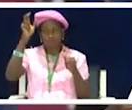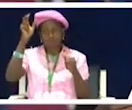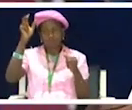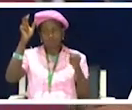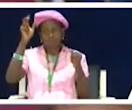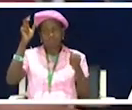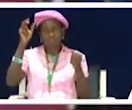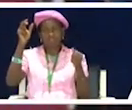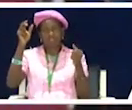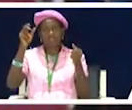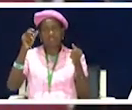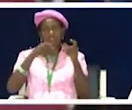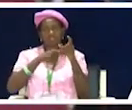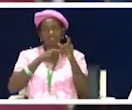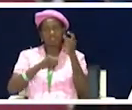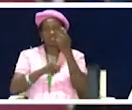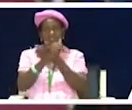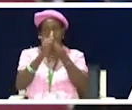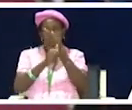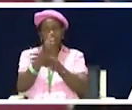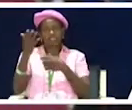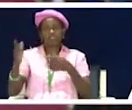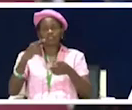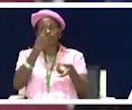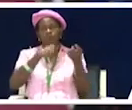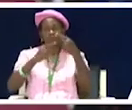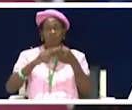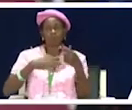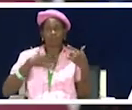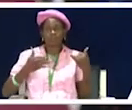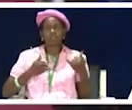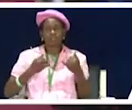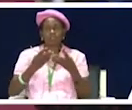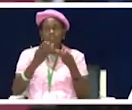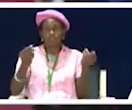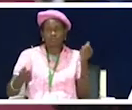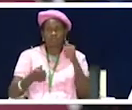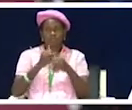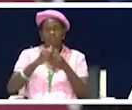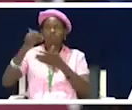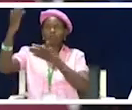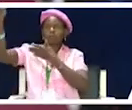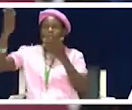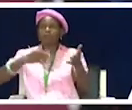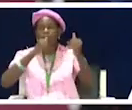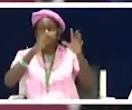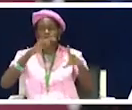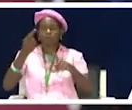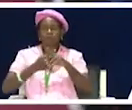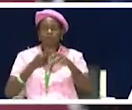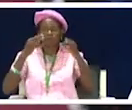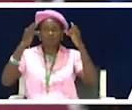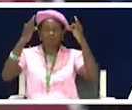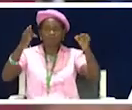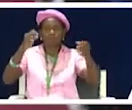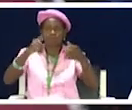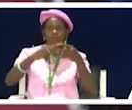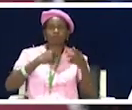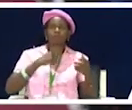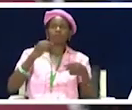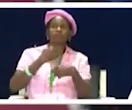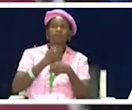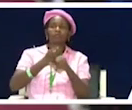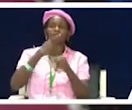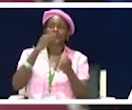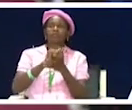come to my present, settle situation, bring blessings from the future to me, and make sure